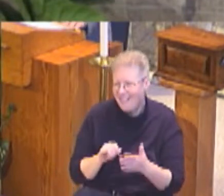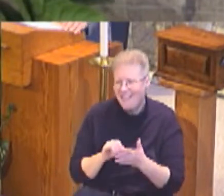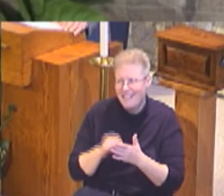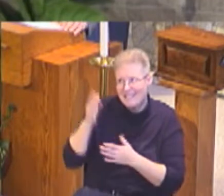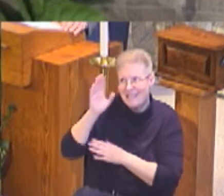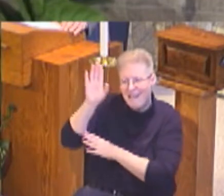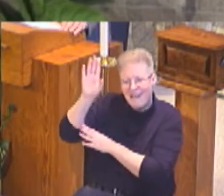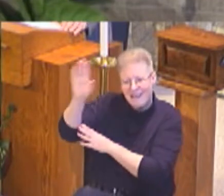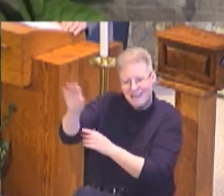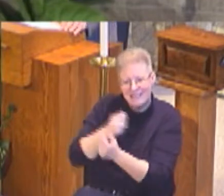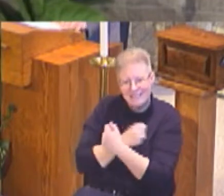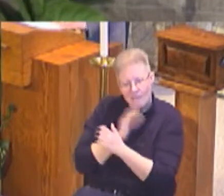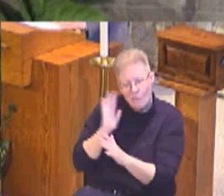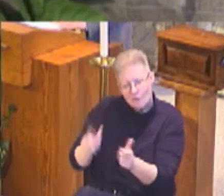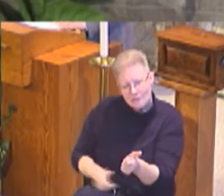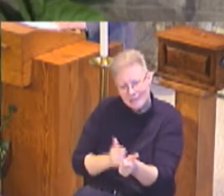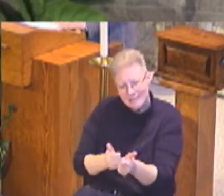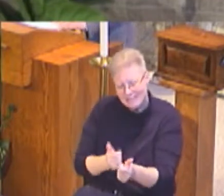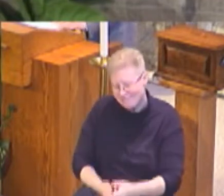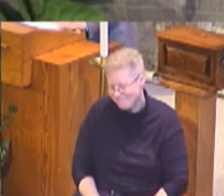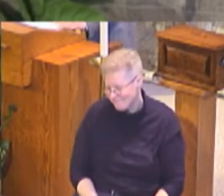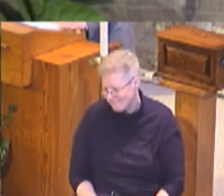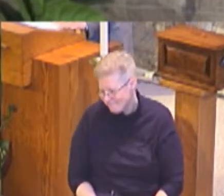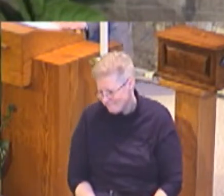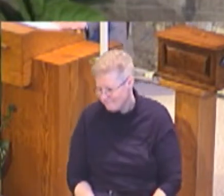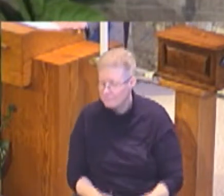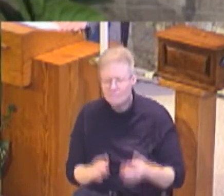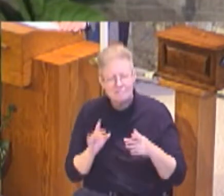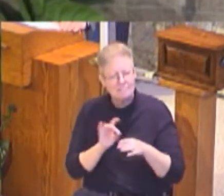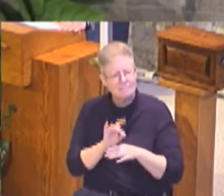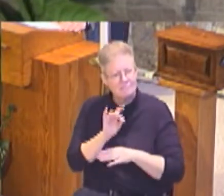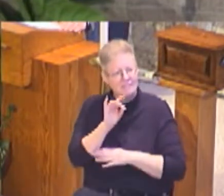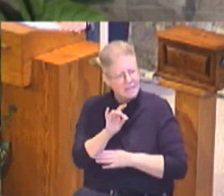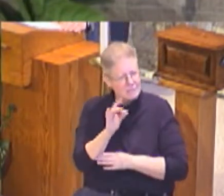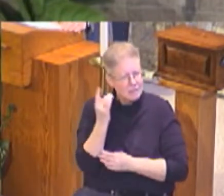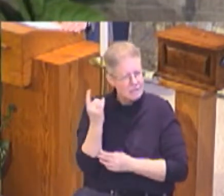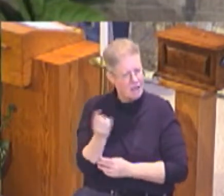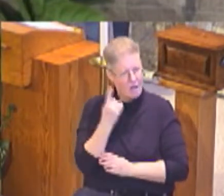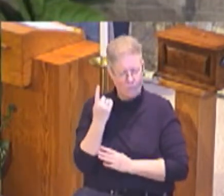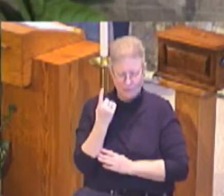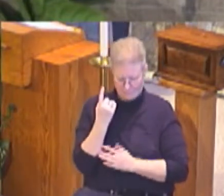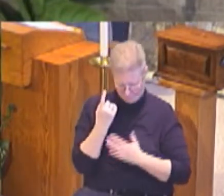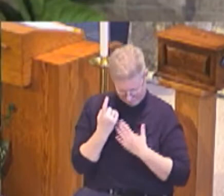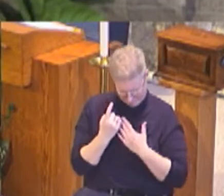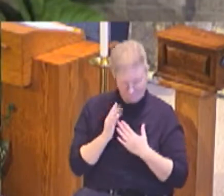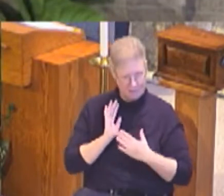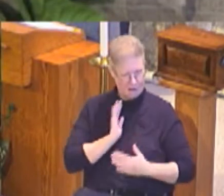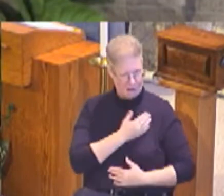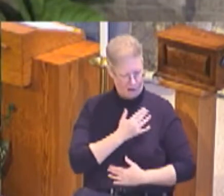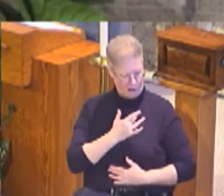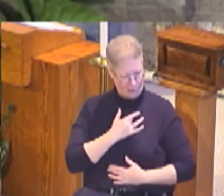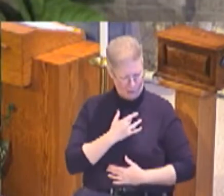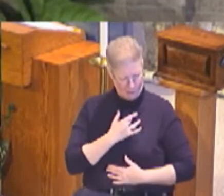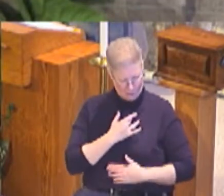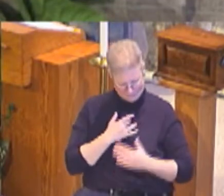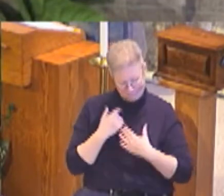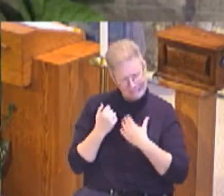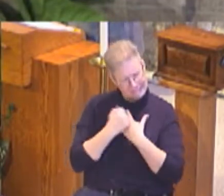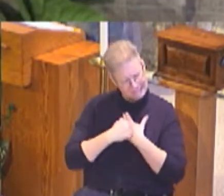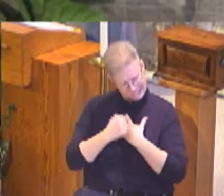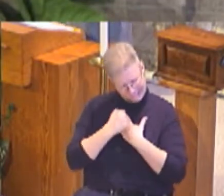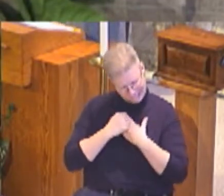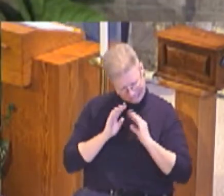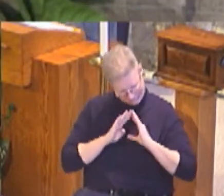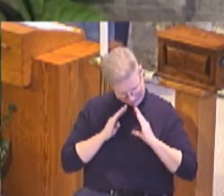God. Spirit is constantly knocking on the door of our heart. Our job is to